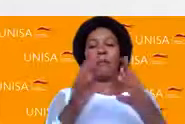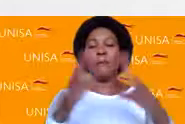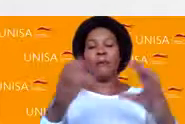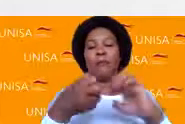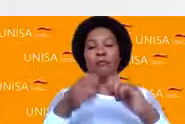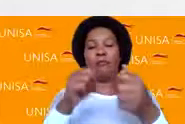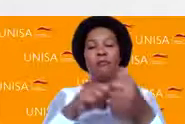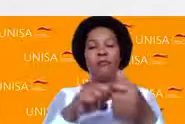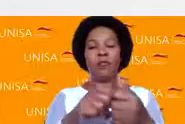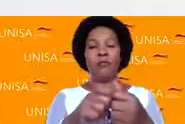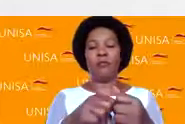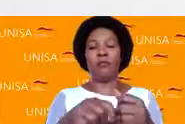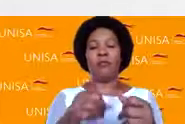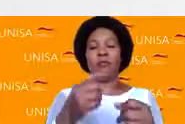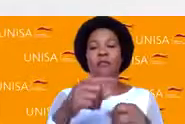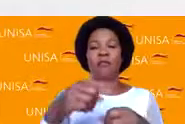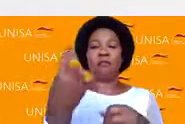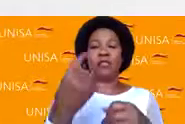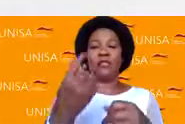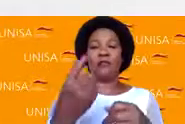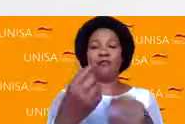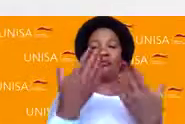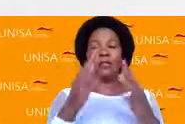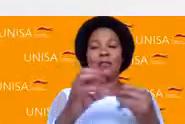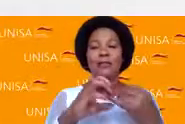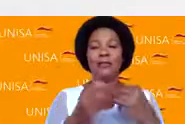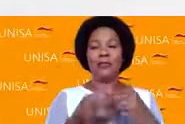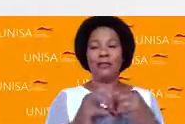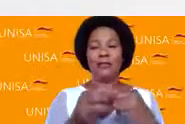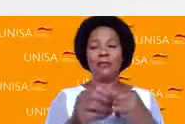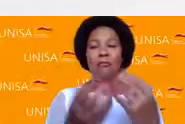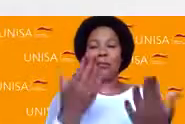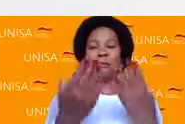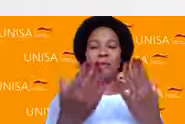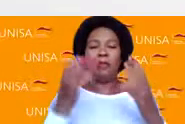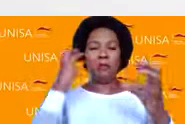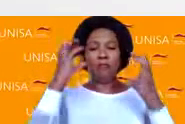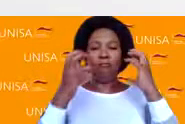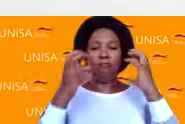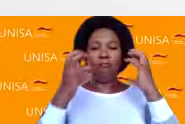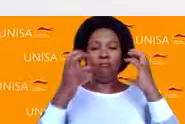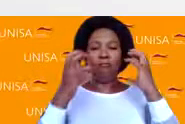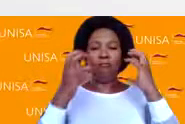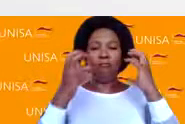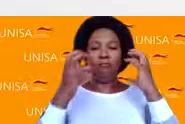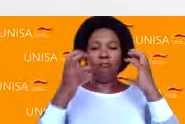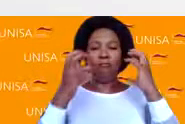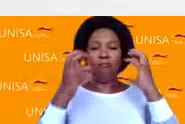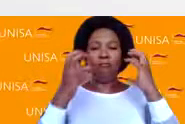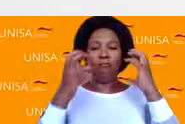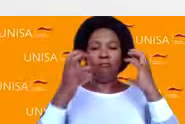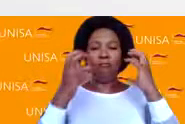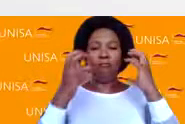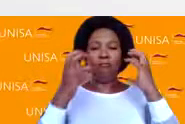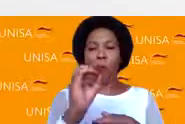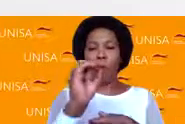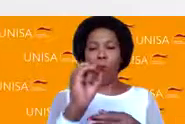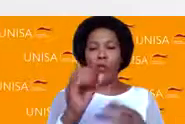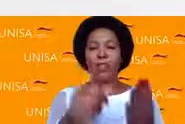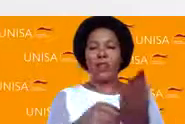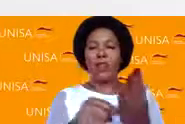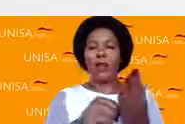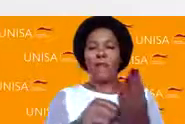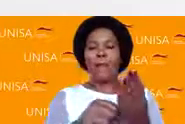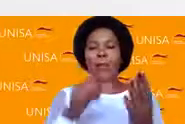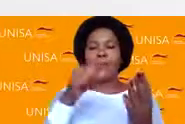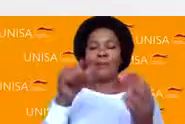with new students, when they first try to log in, you might confuse the uppercase O with the number 0, or a